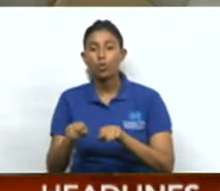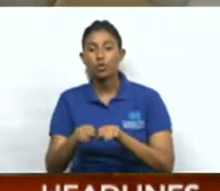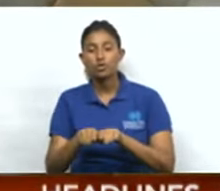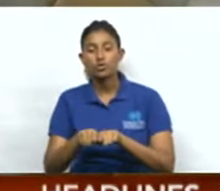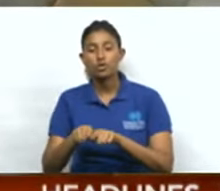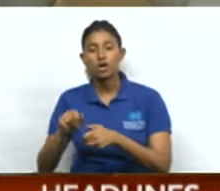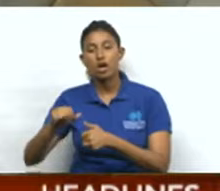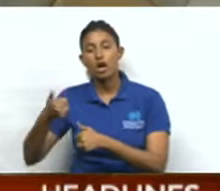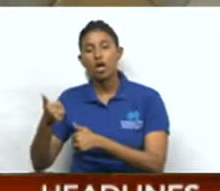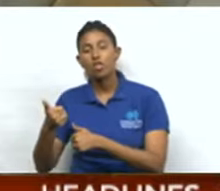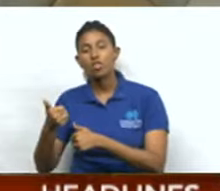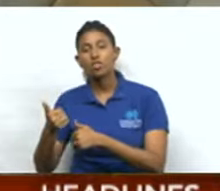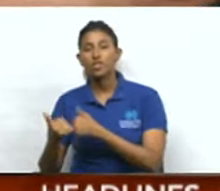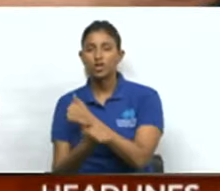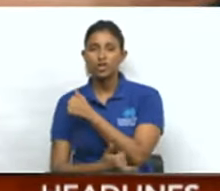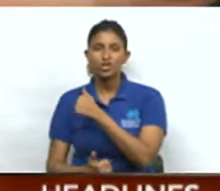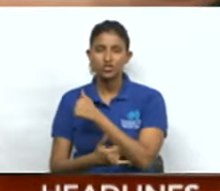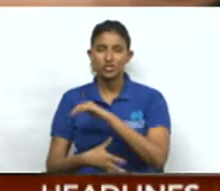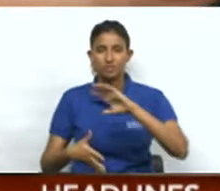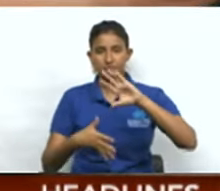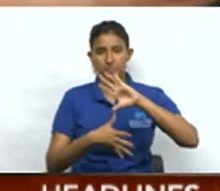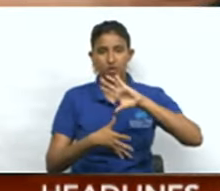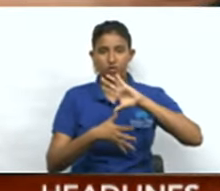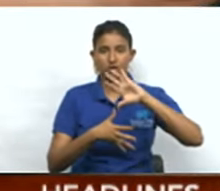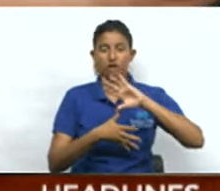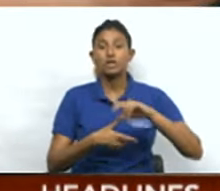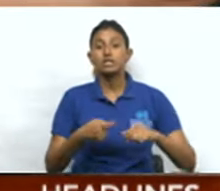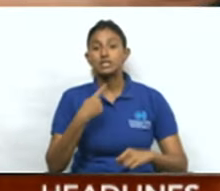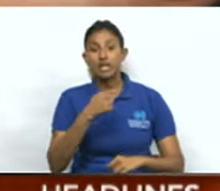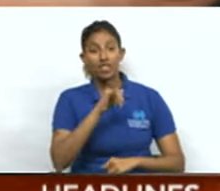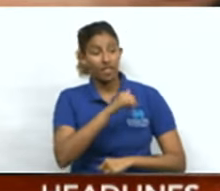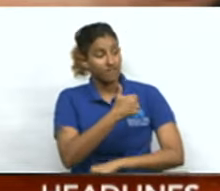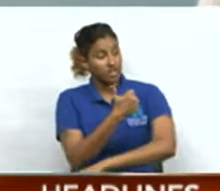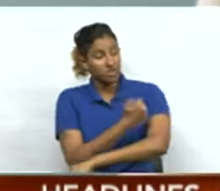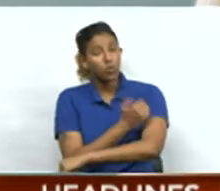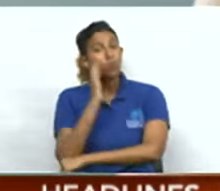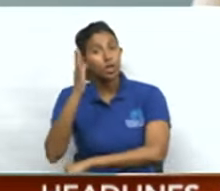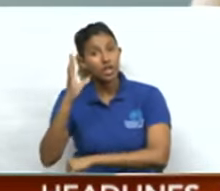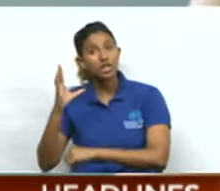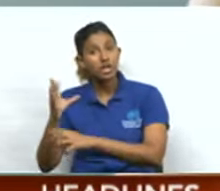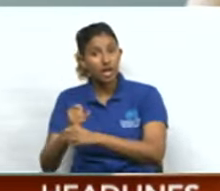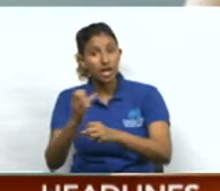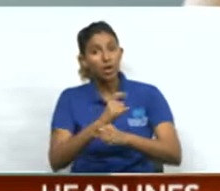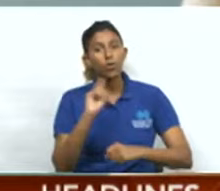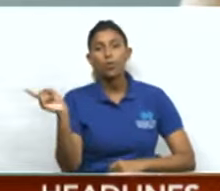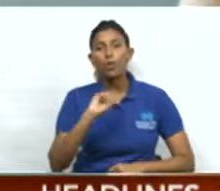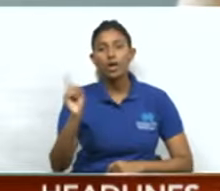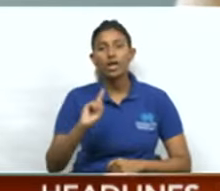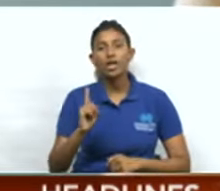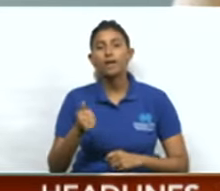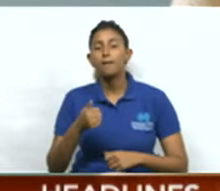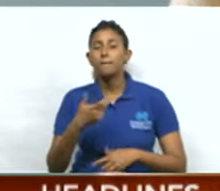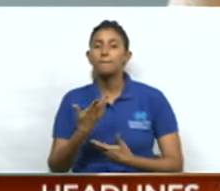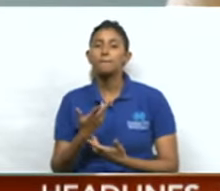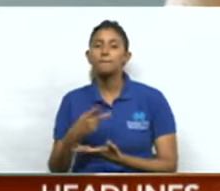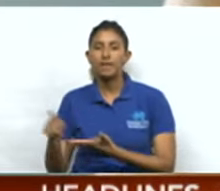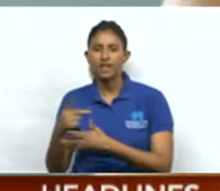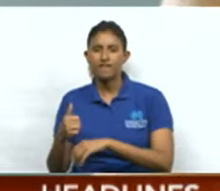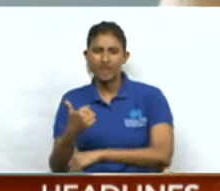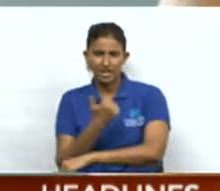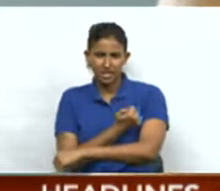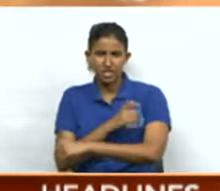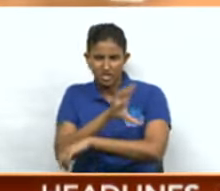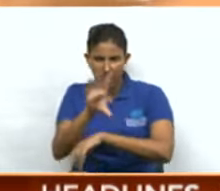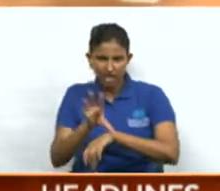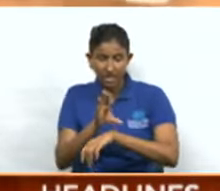countries in emerging market. The vaccine will be made available in various private vaccination centers and doctors' offices across the